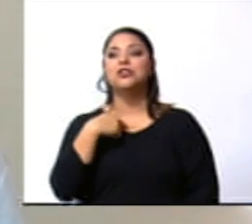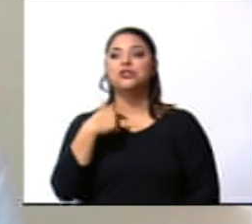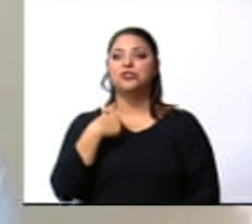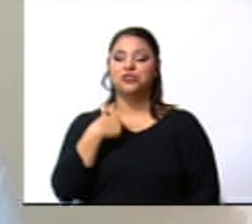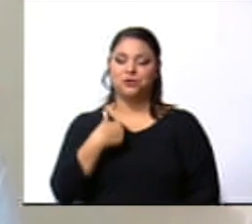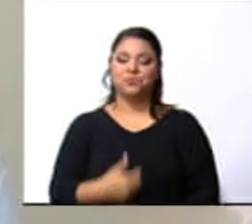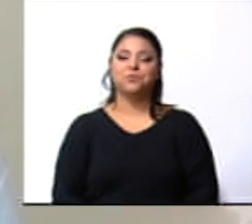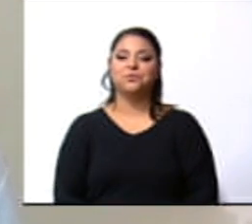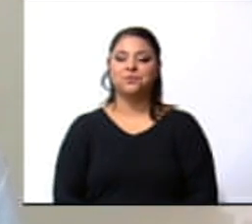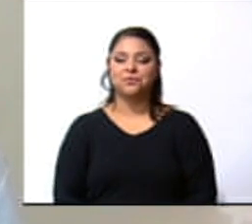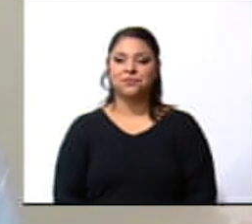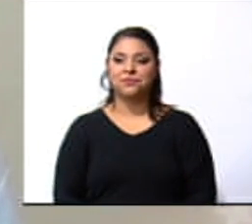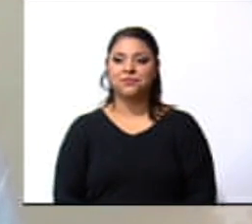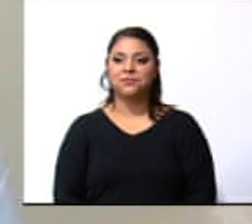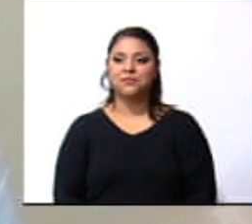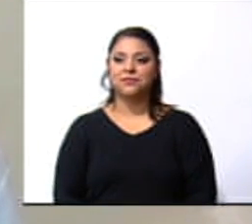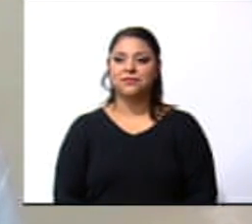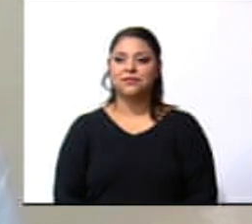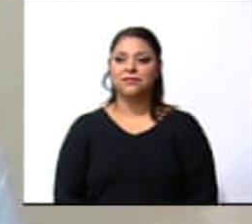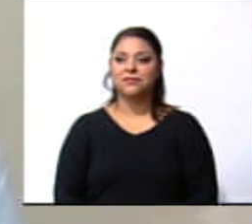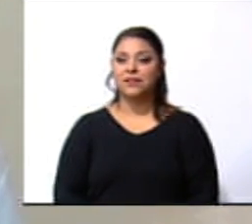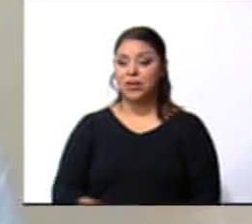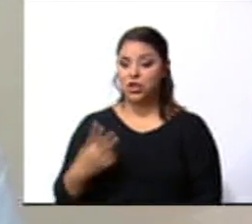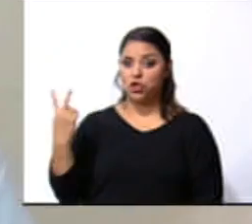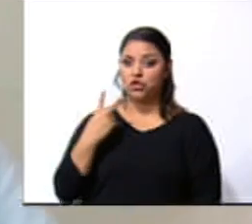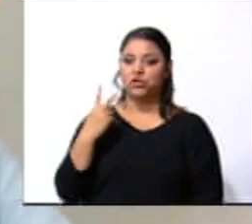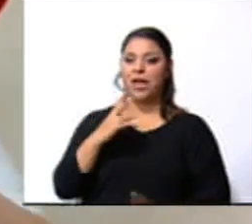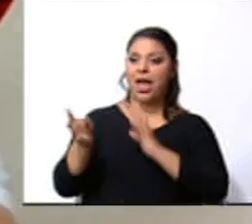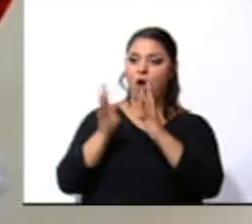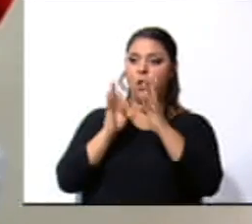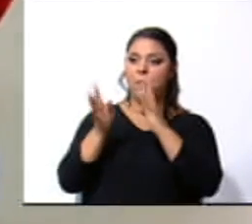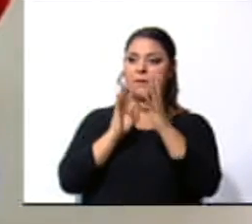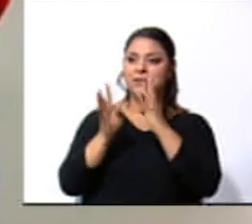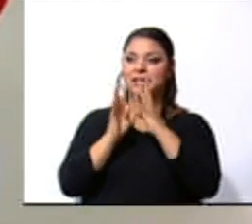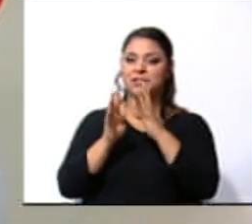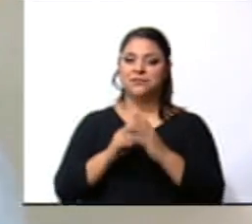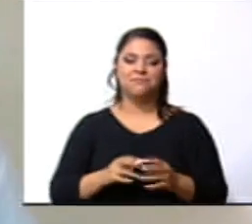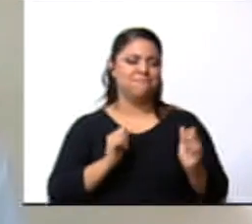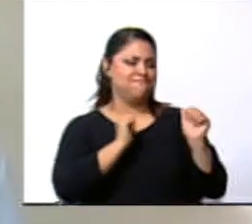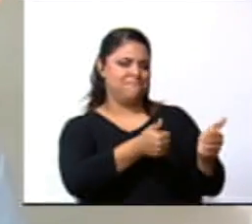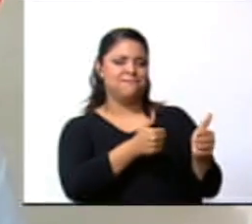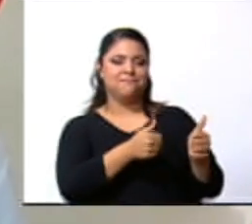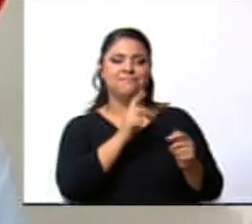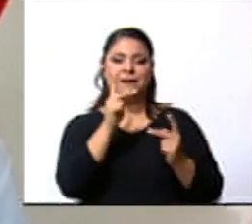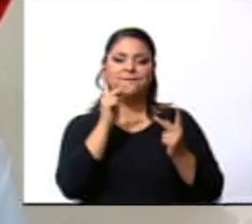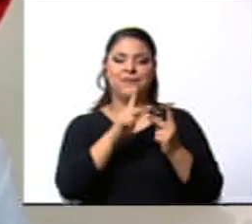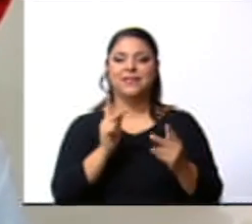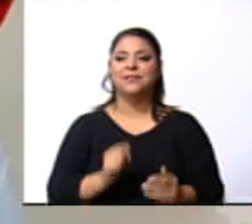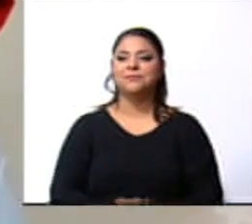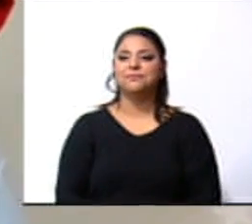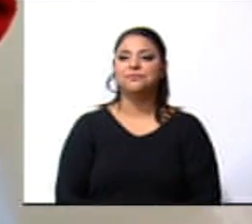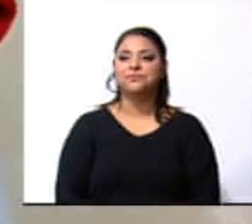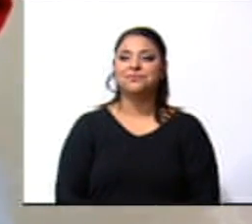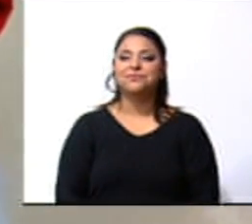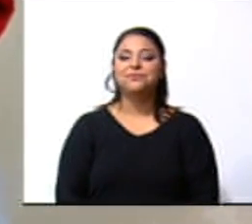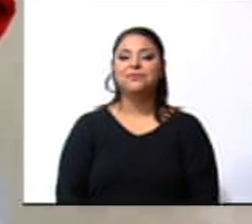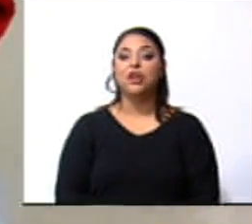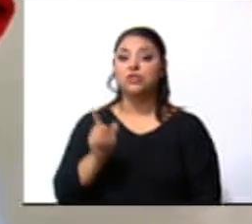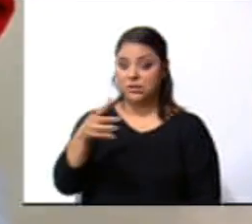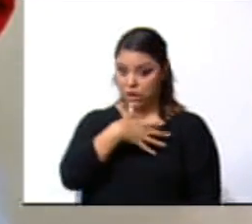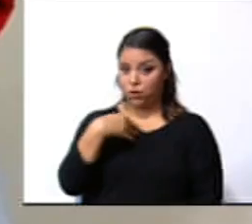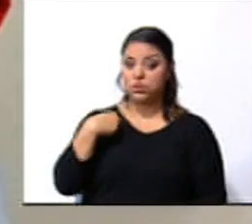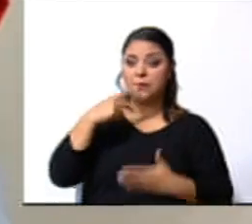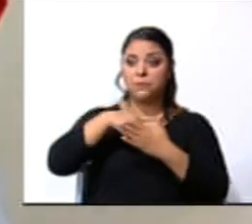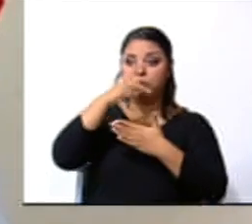thanks. Let's have a conversation. Perfect! Did you like the